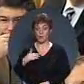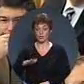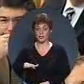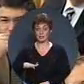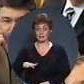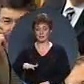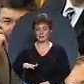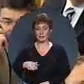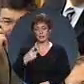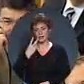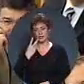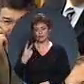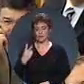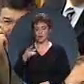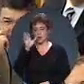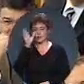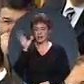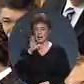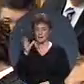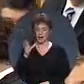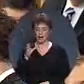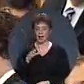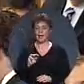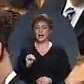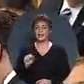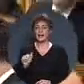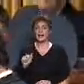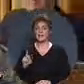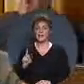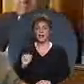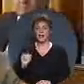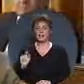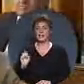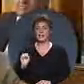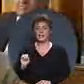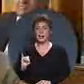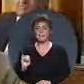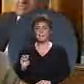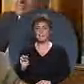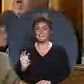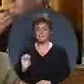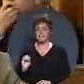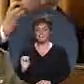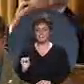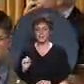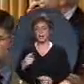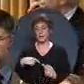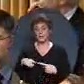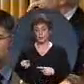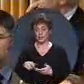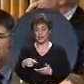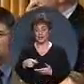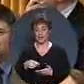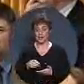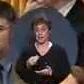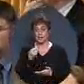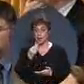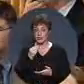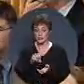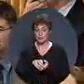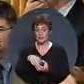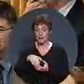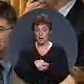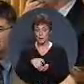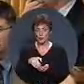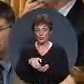visit my grandfather in the Maritimes. And we used to go digging for clams. And the clams like to be, Mr. Speaker, cold and in the